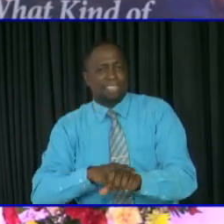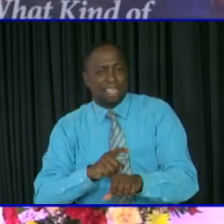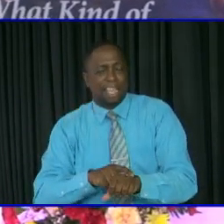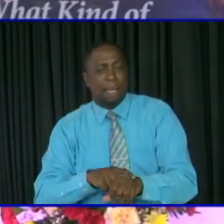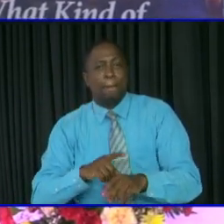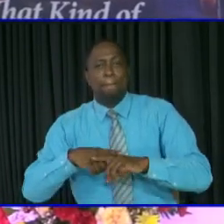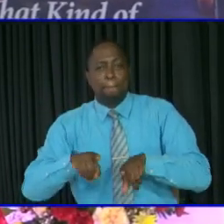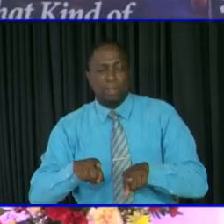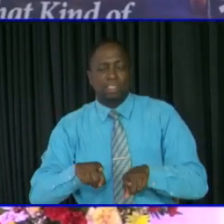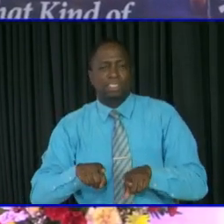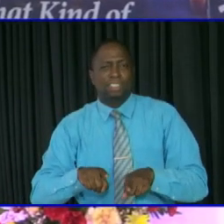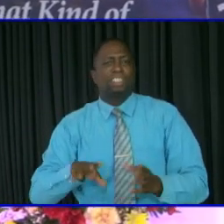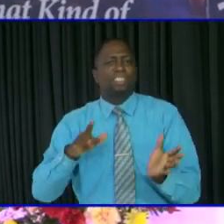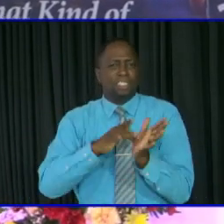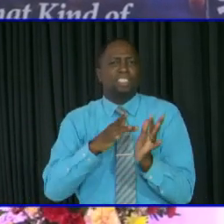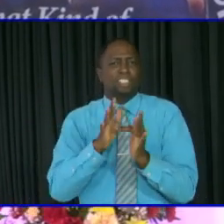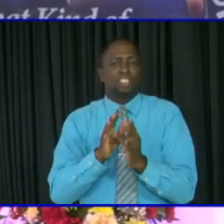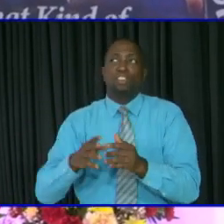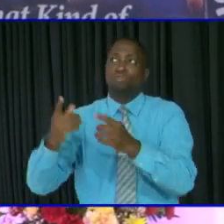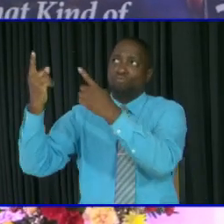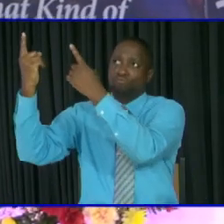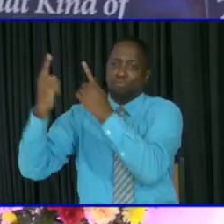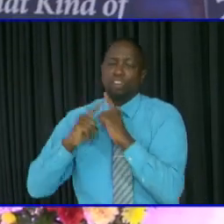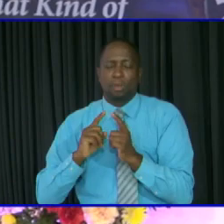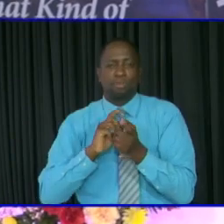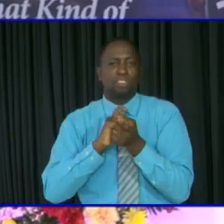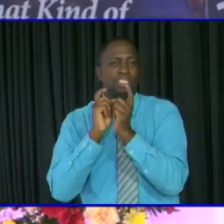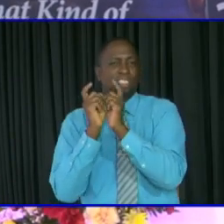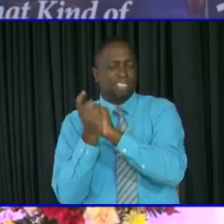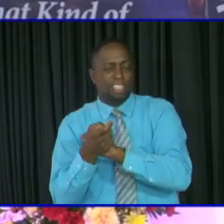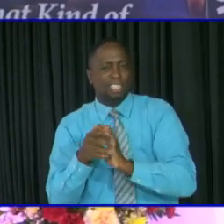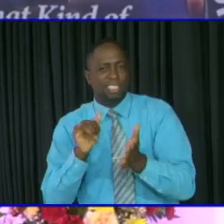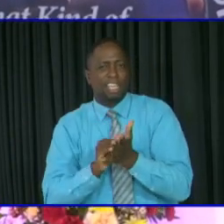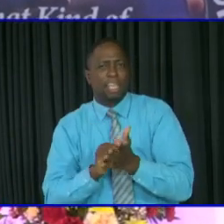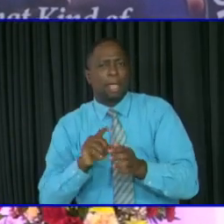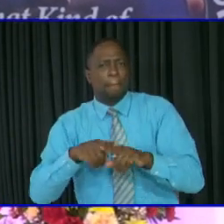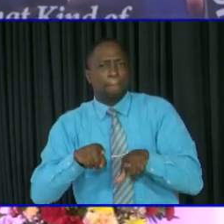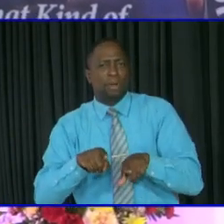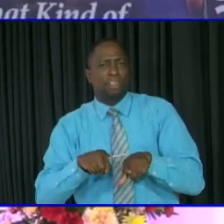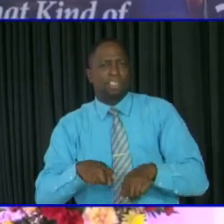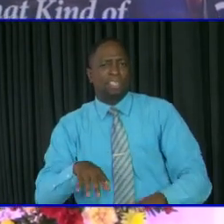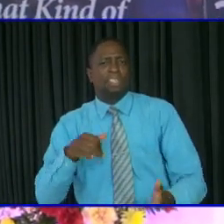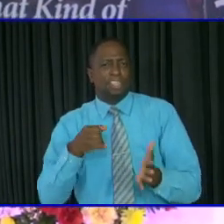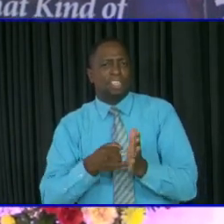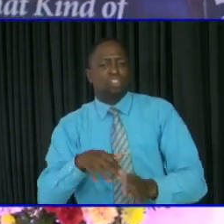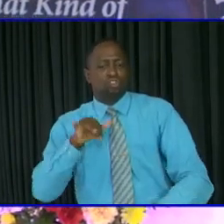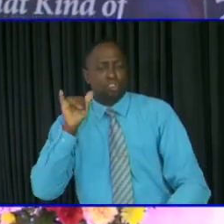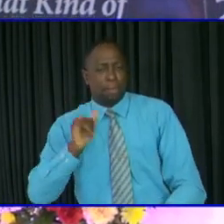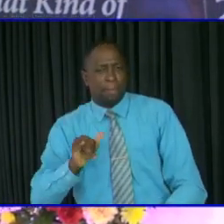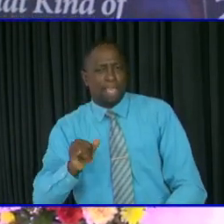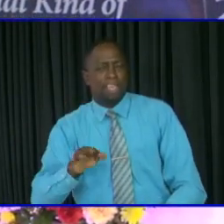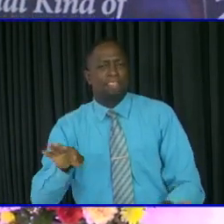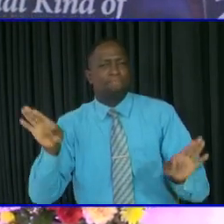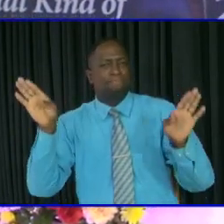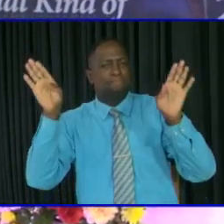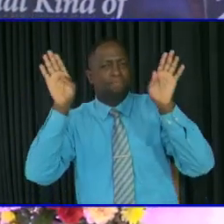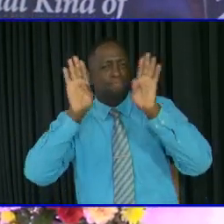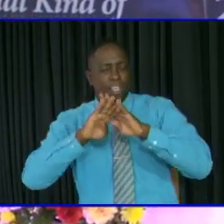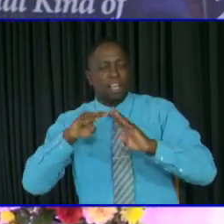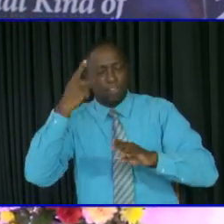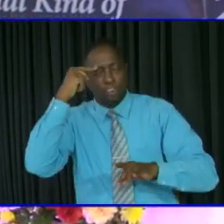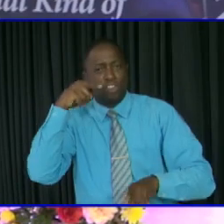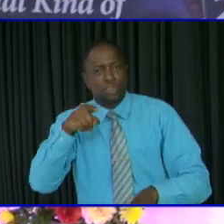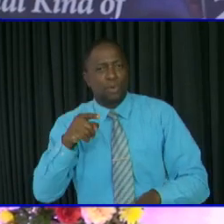new experience, but things will be dark for you if you do not have the Spirit of the Lord. Things